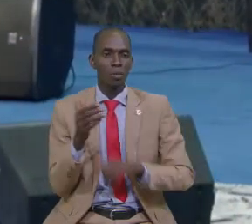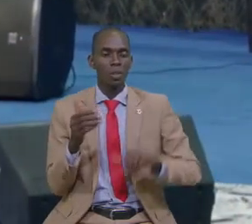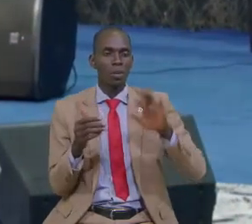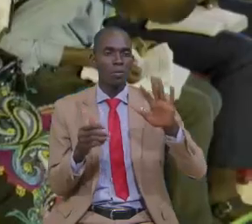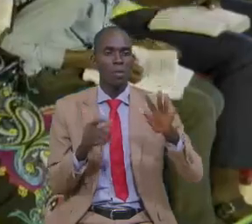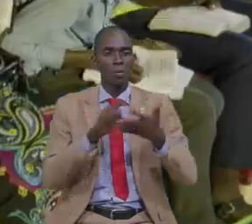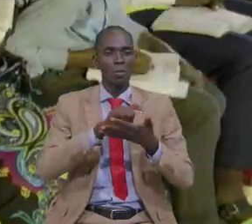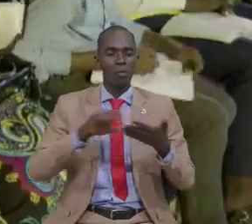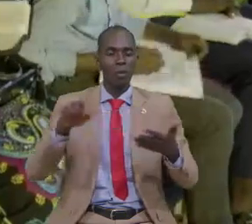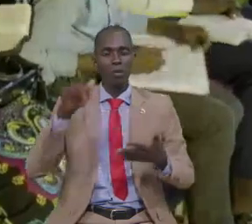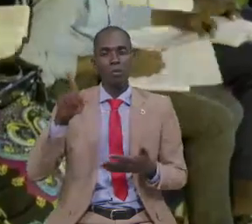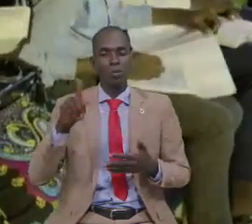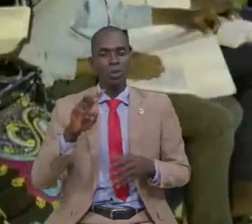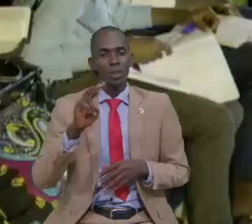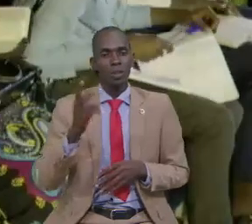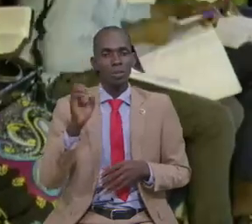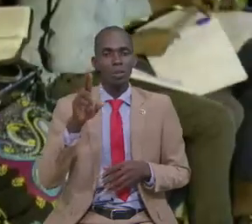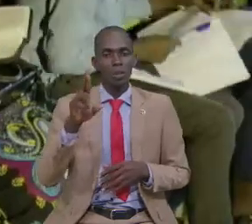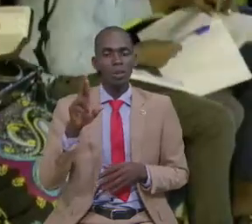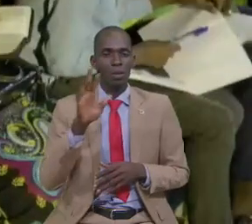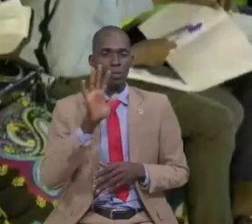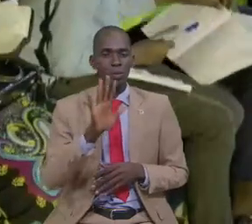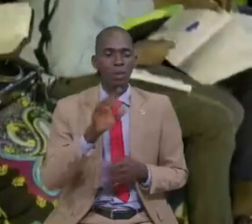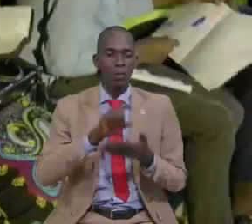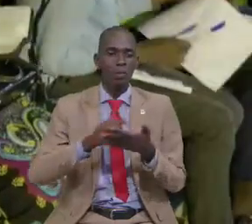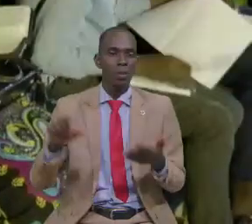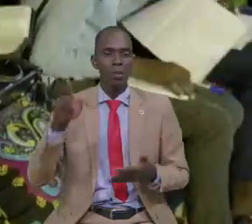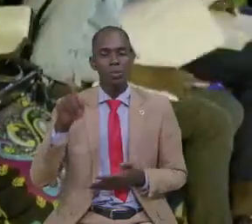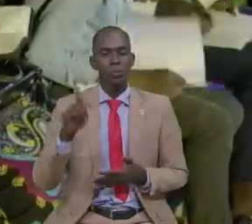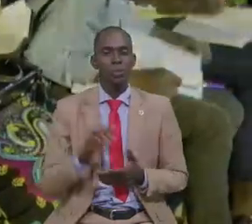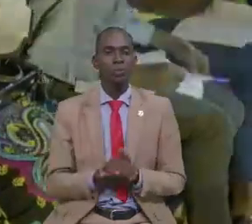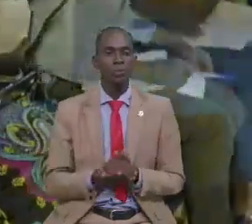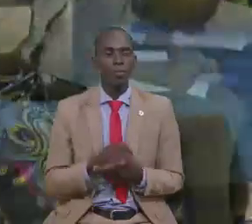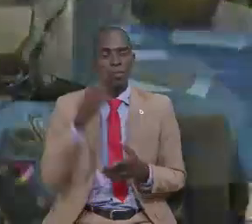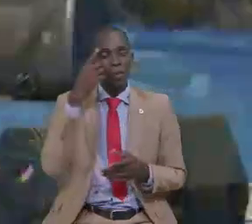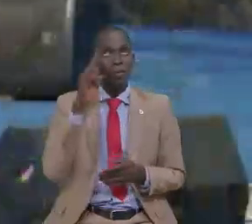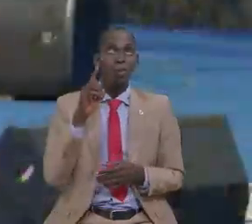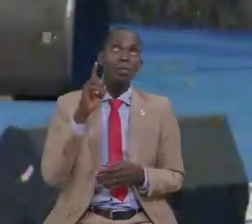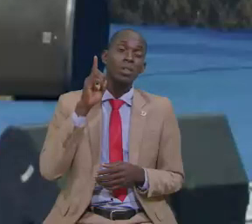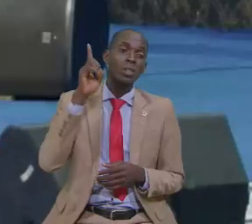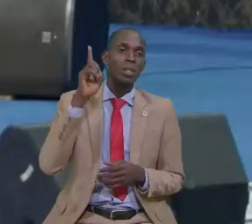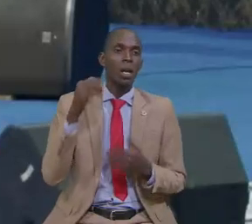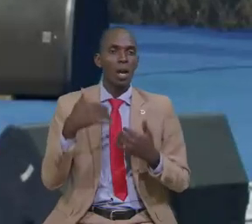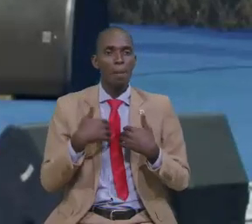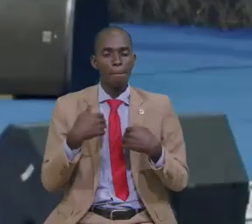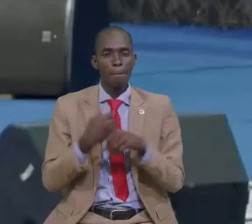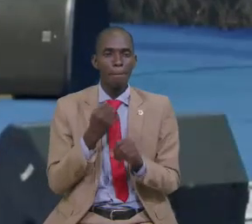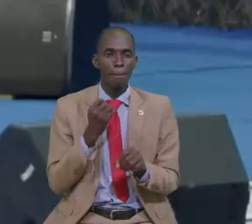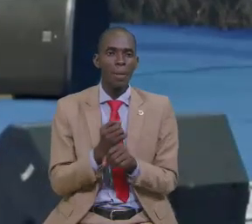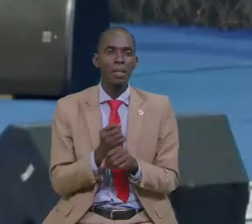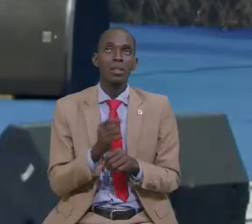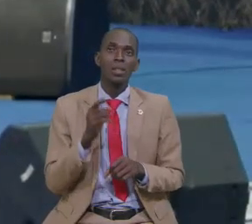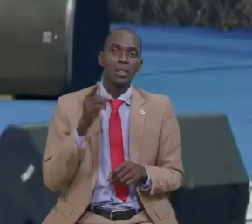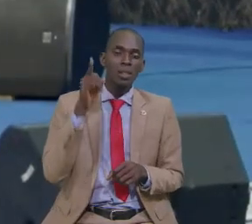second Corinthians chapter 5 verse 21 for he has made him